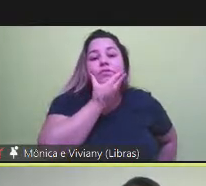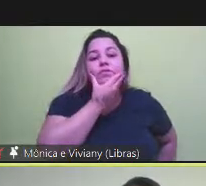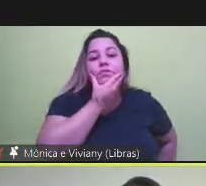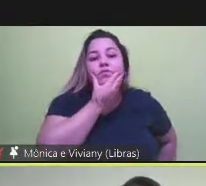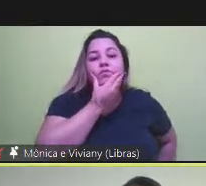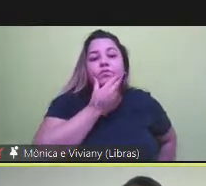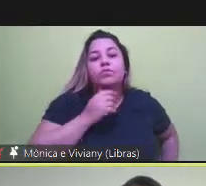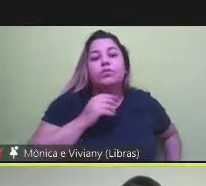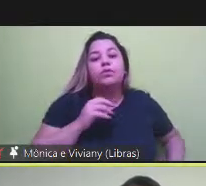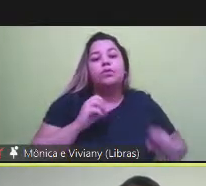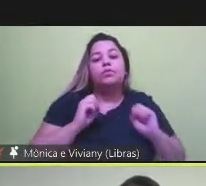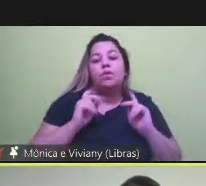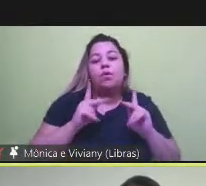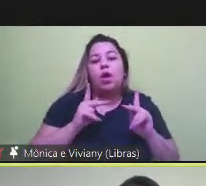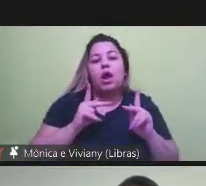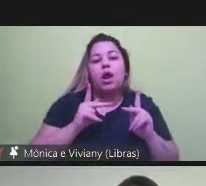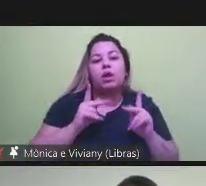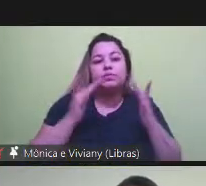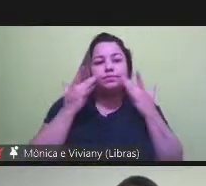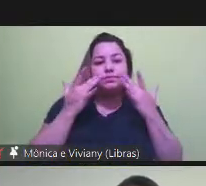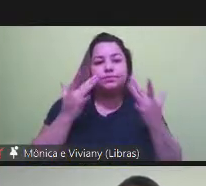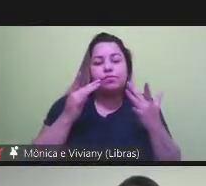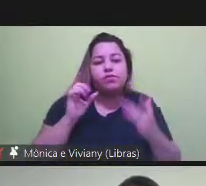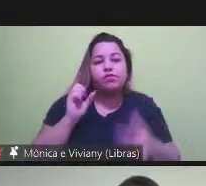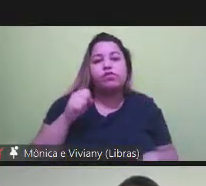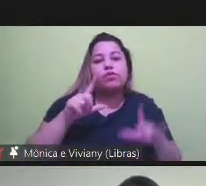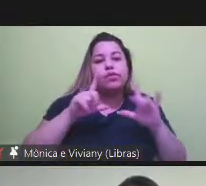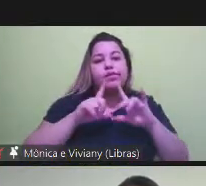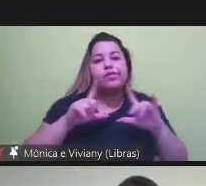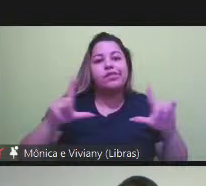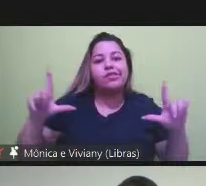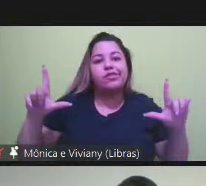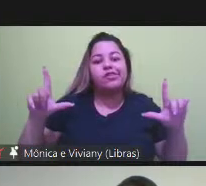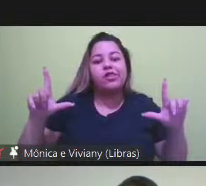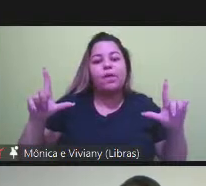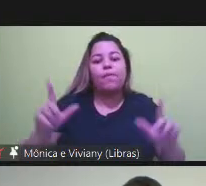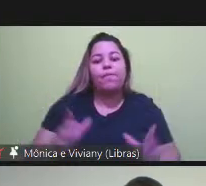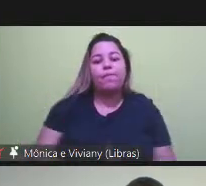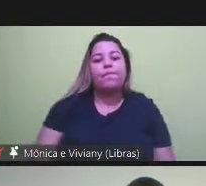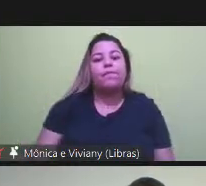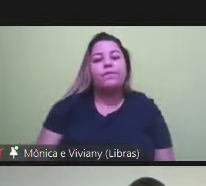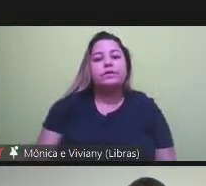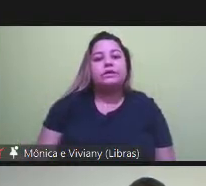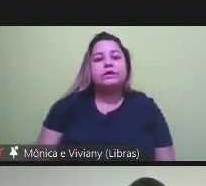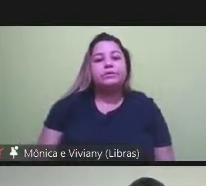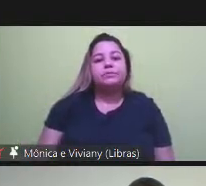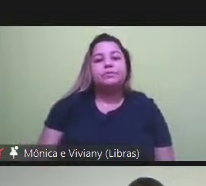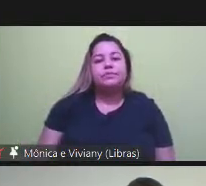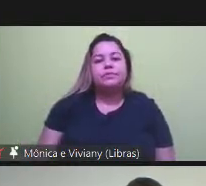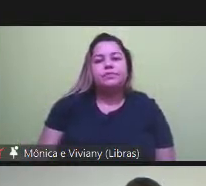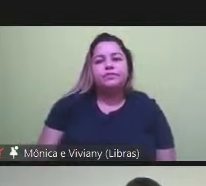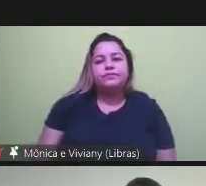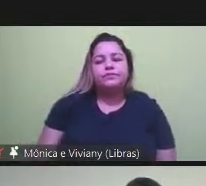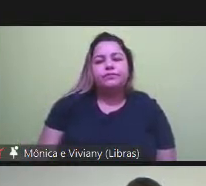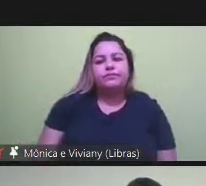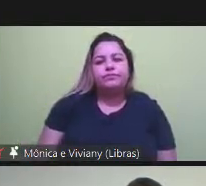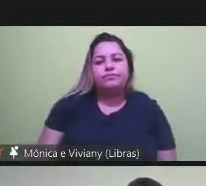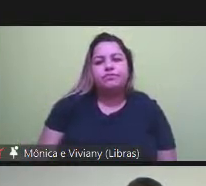Ok, a apresentação. Sim, só coloque... Is the presentation fine? No, just put it in the presentation mode,